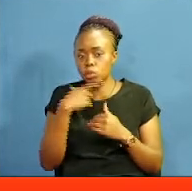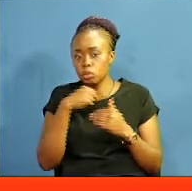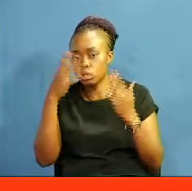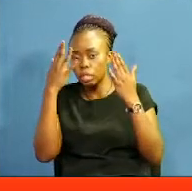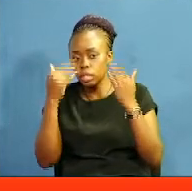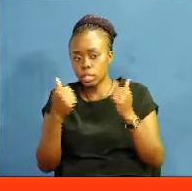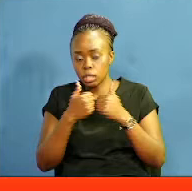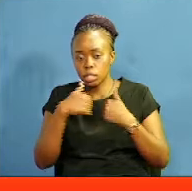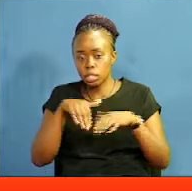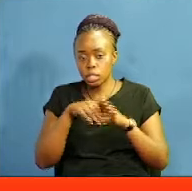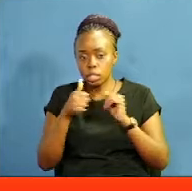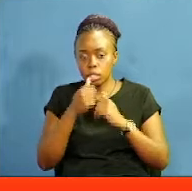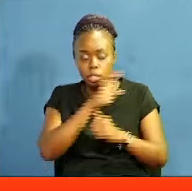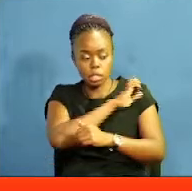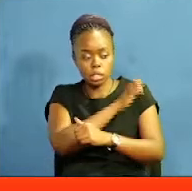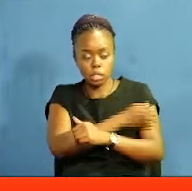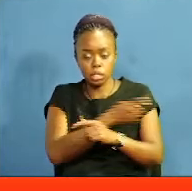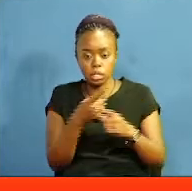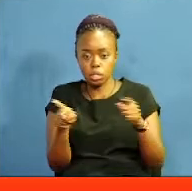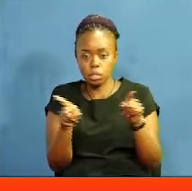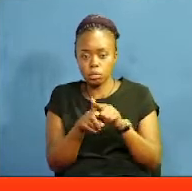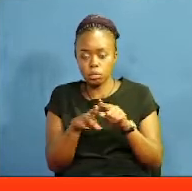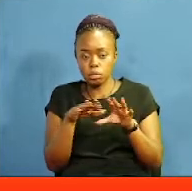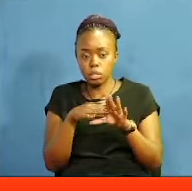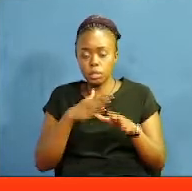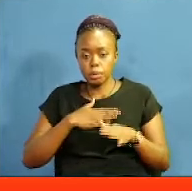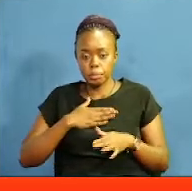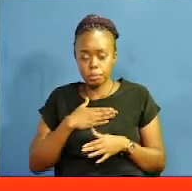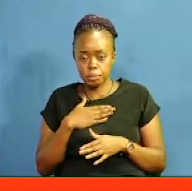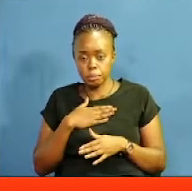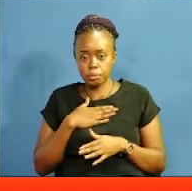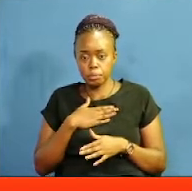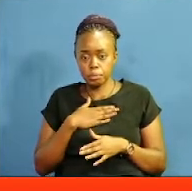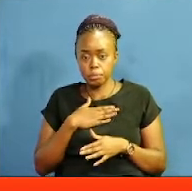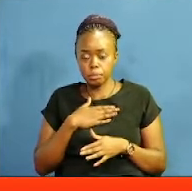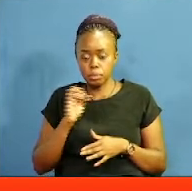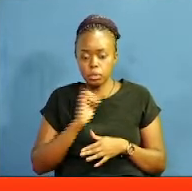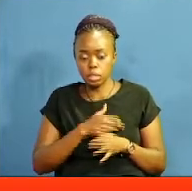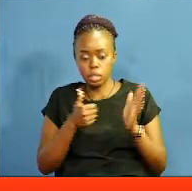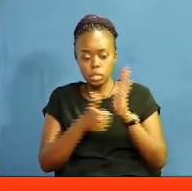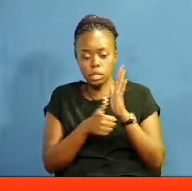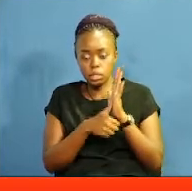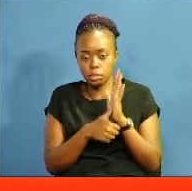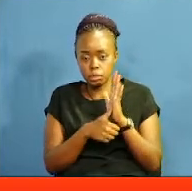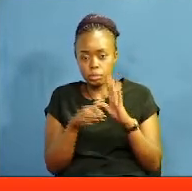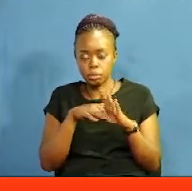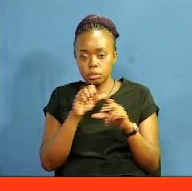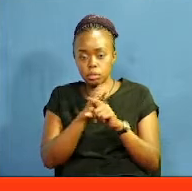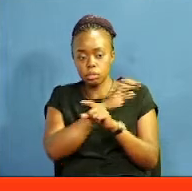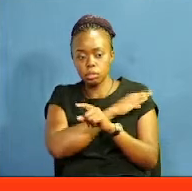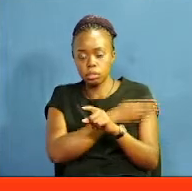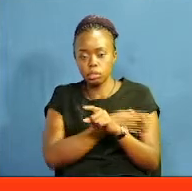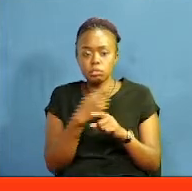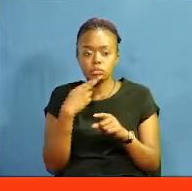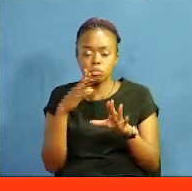Like right now, they are engaging on economic models. But in my opinion, our problem in terms of our economic